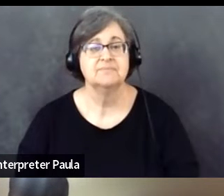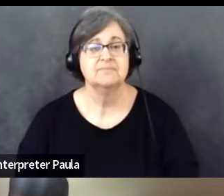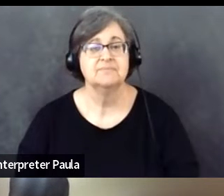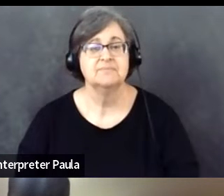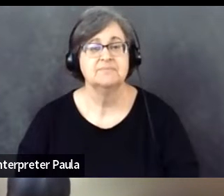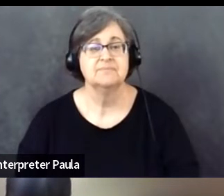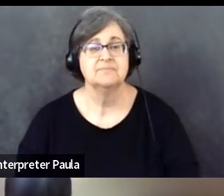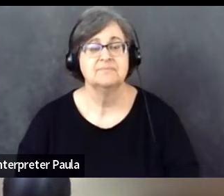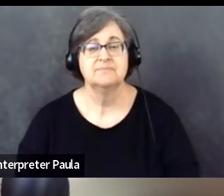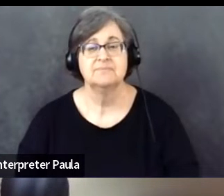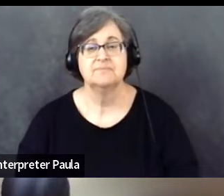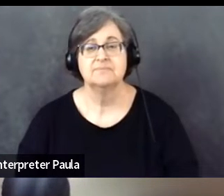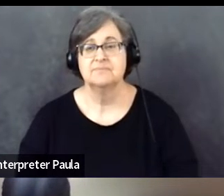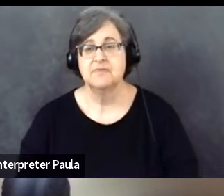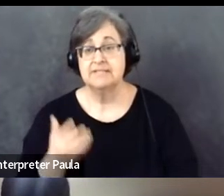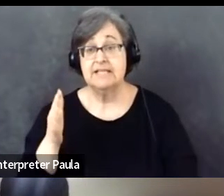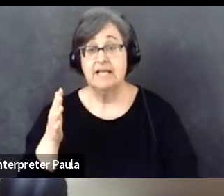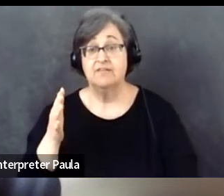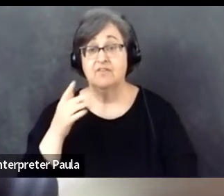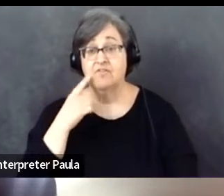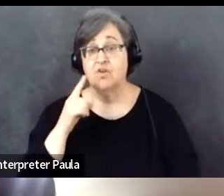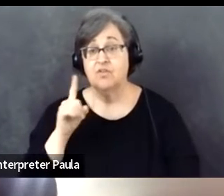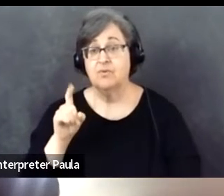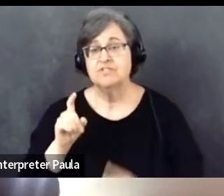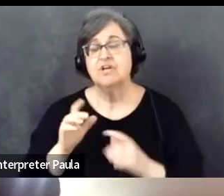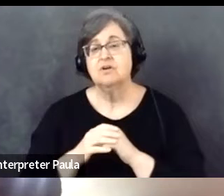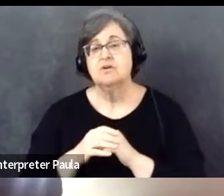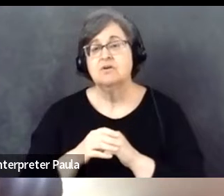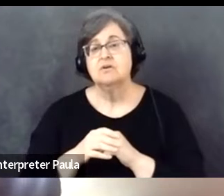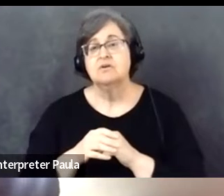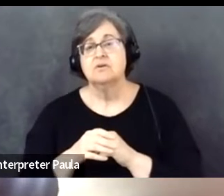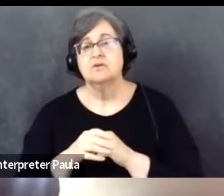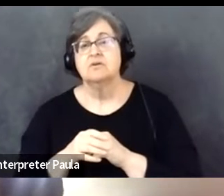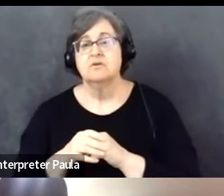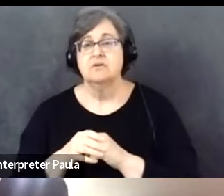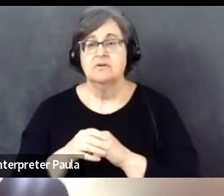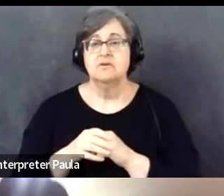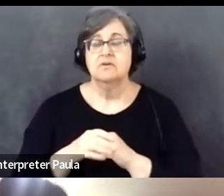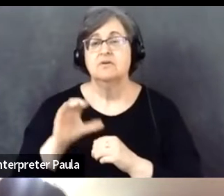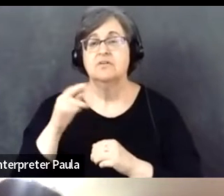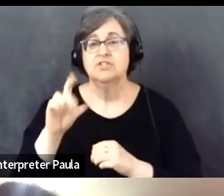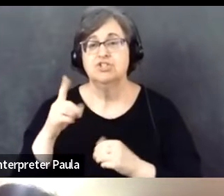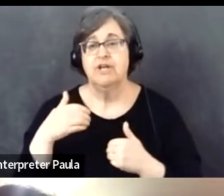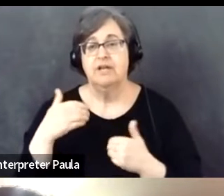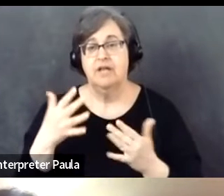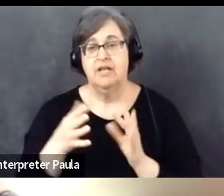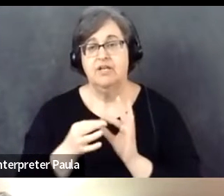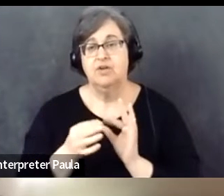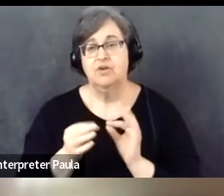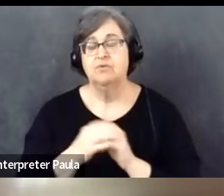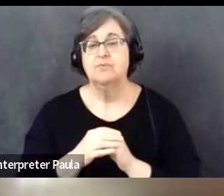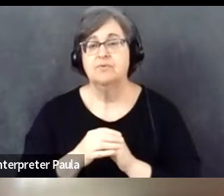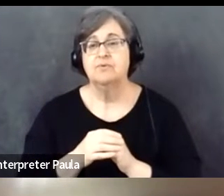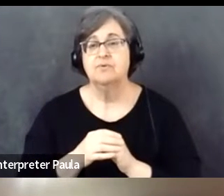Yeah. Was that it then? Yeah, and then I mean, there's Chad had commented that just